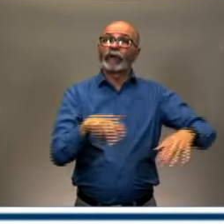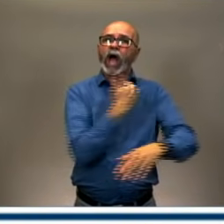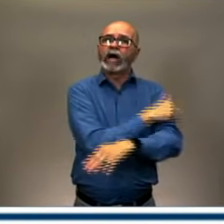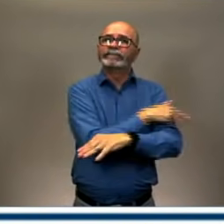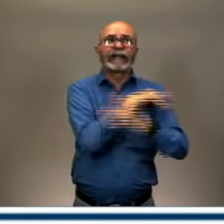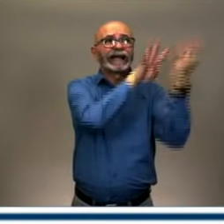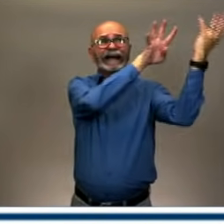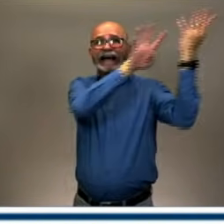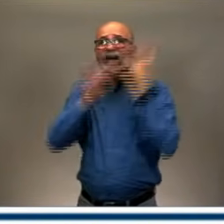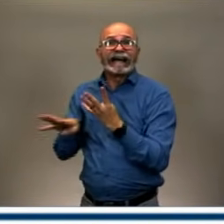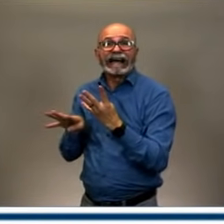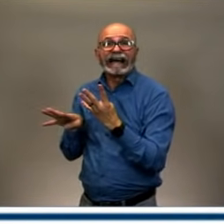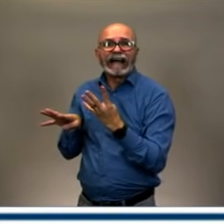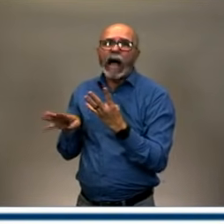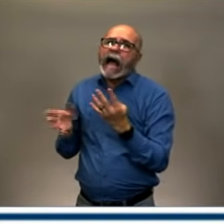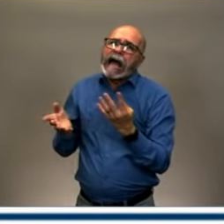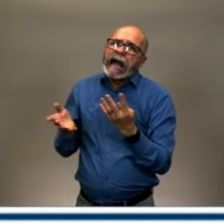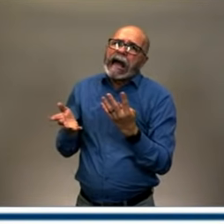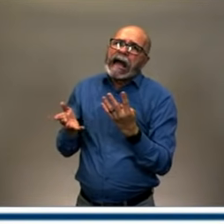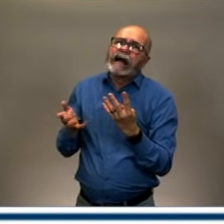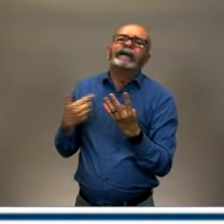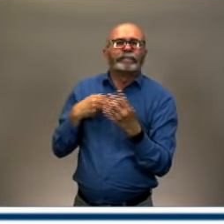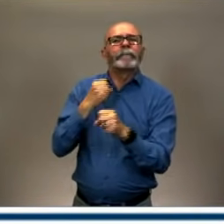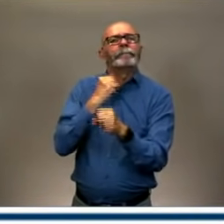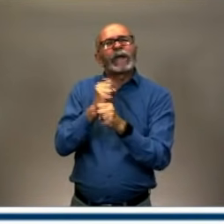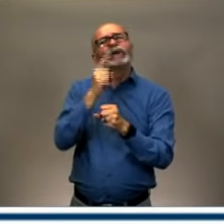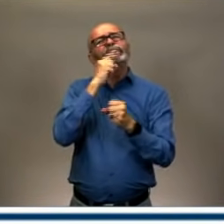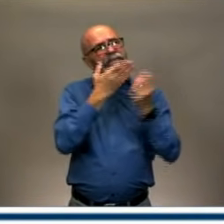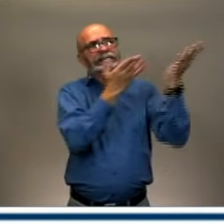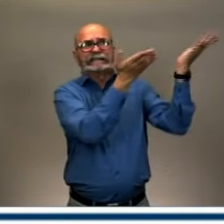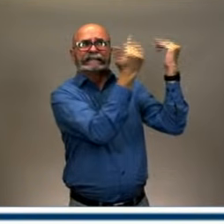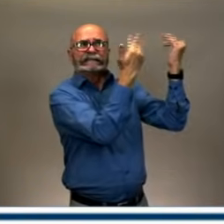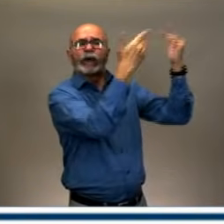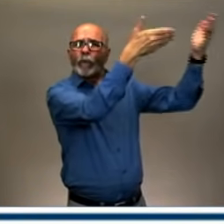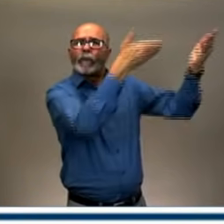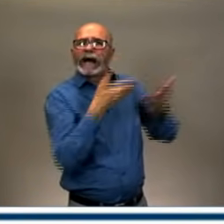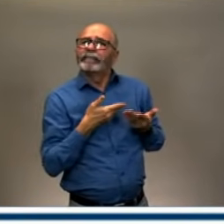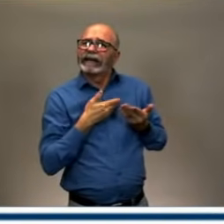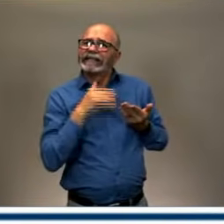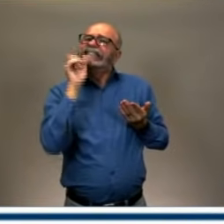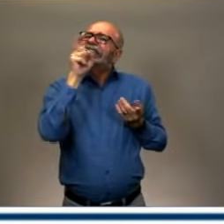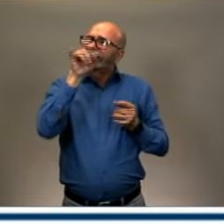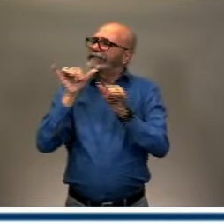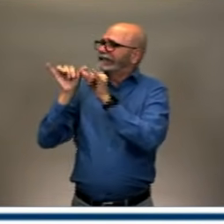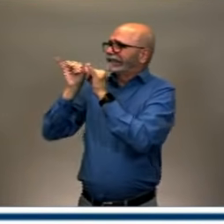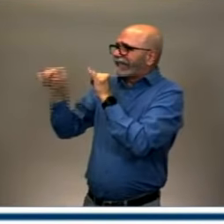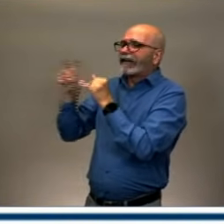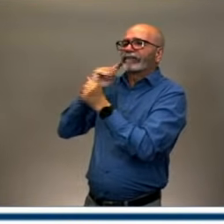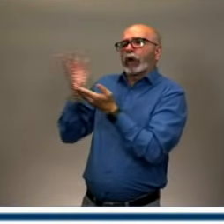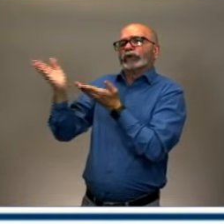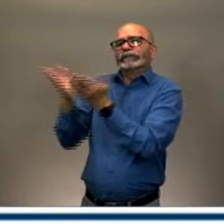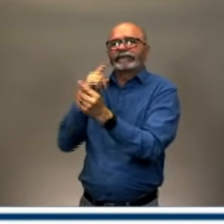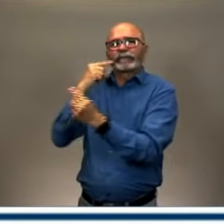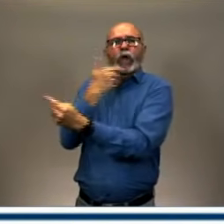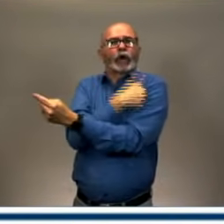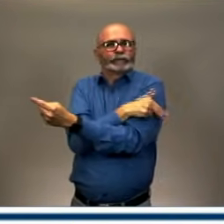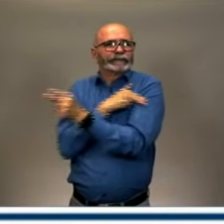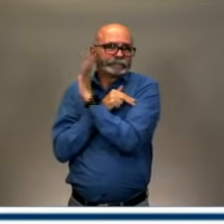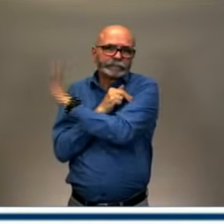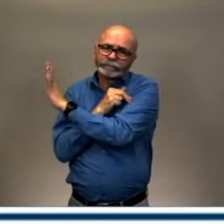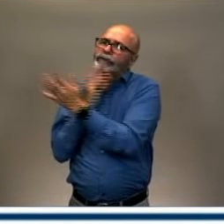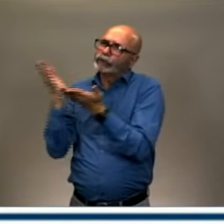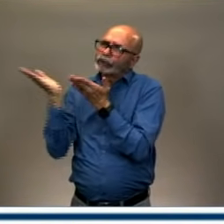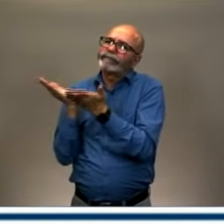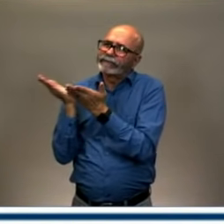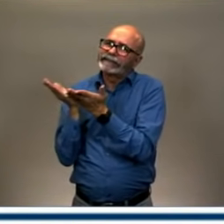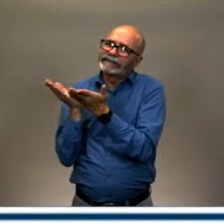of Nova Scotia. We wanted to ensure that as long as we could, those services would continue, but we'll continue to monitor it. But